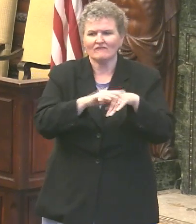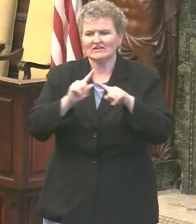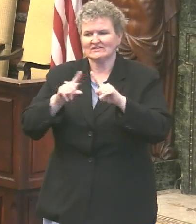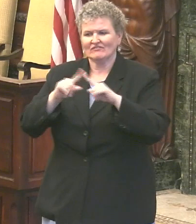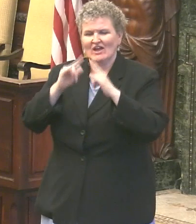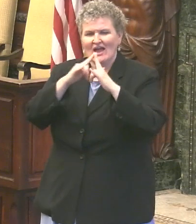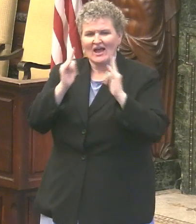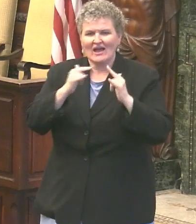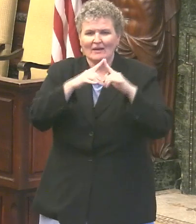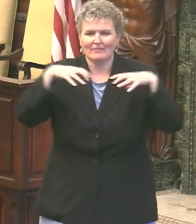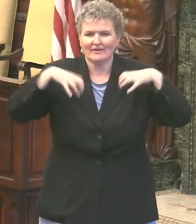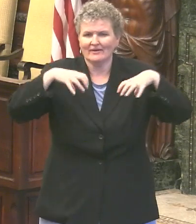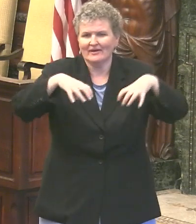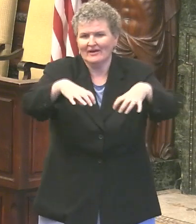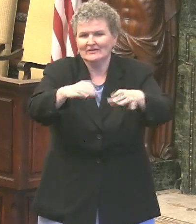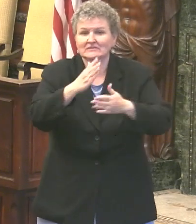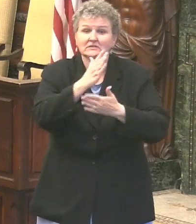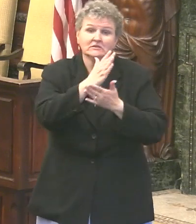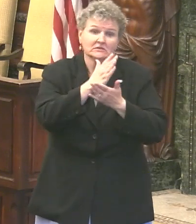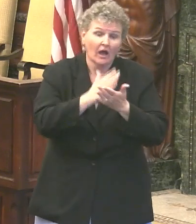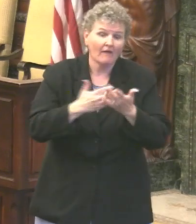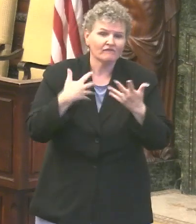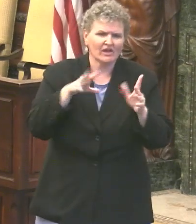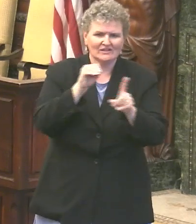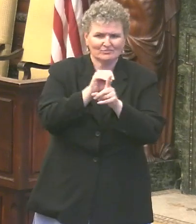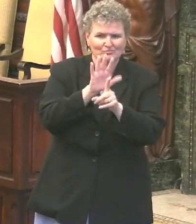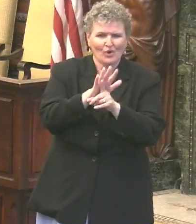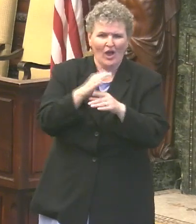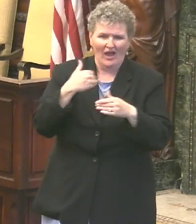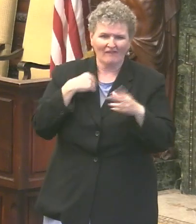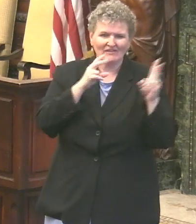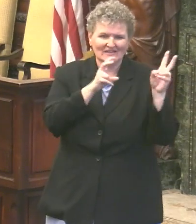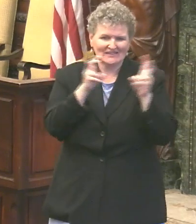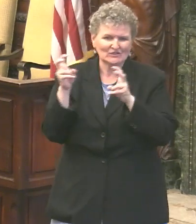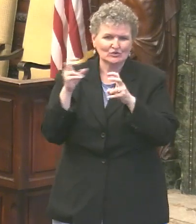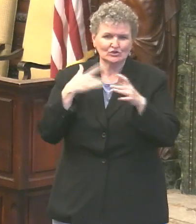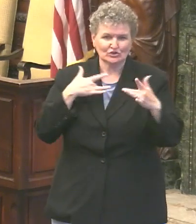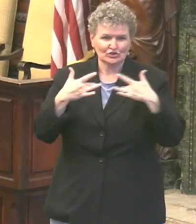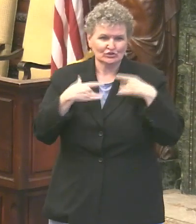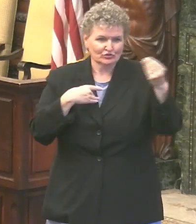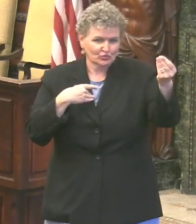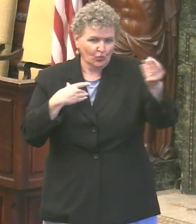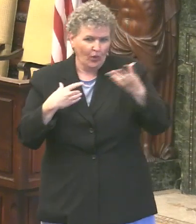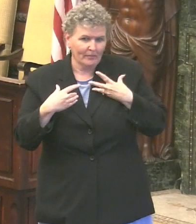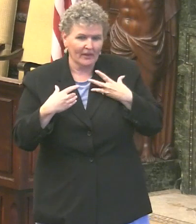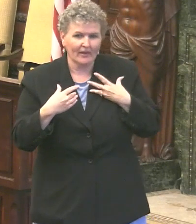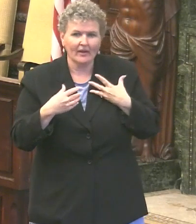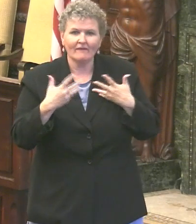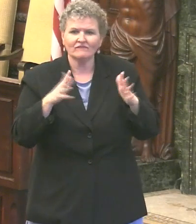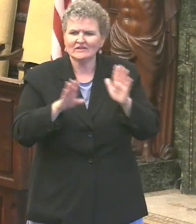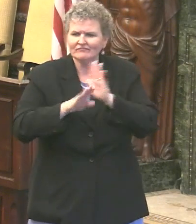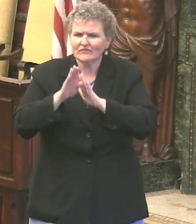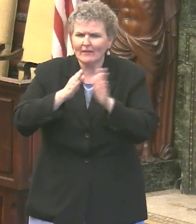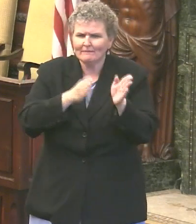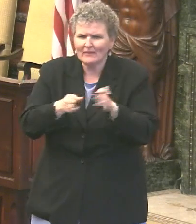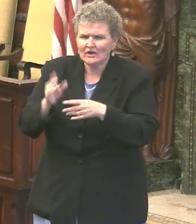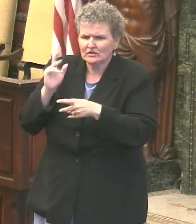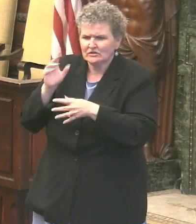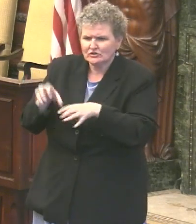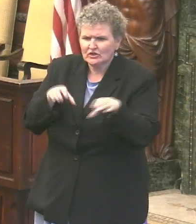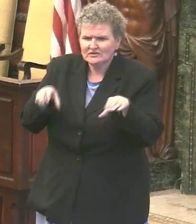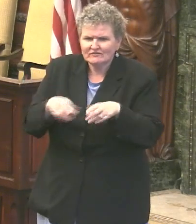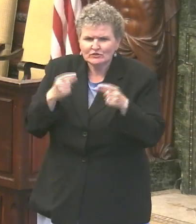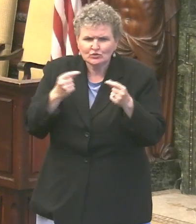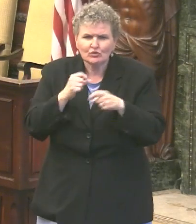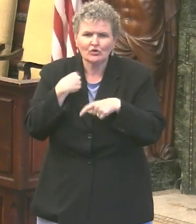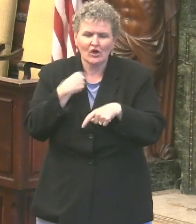some issues or been exposed to some issues they're concerned about. We're developing a plan now on the early action items that we can